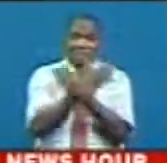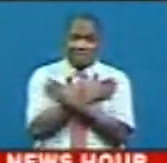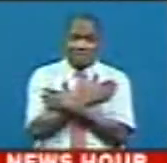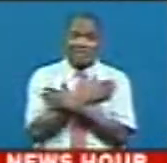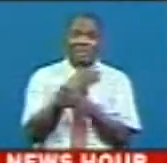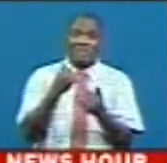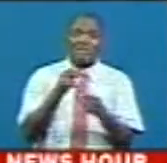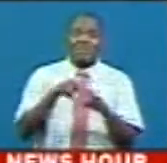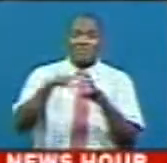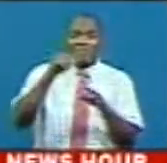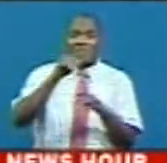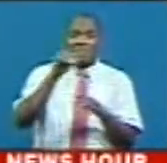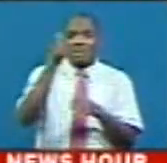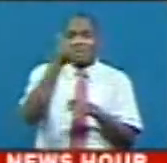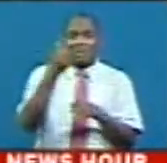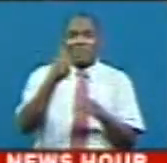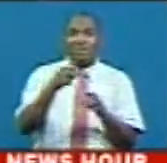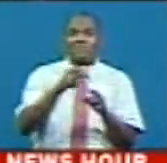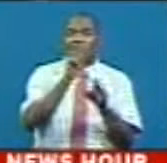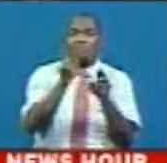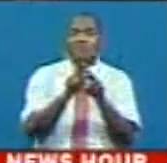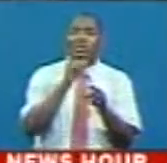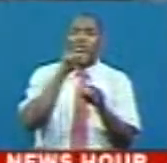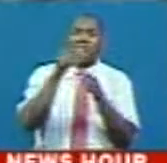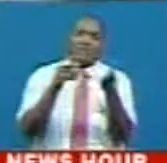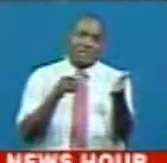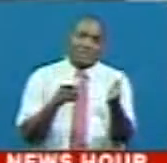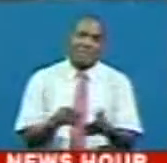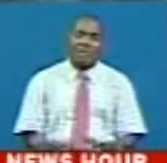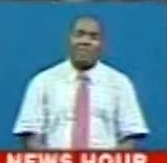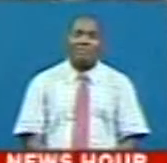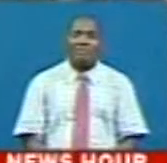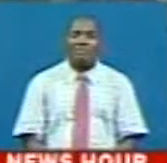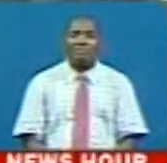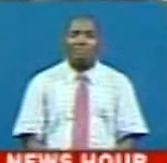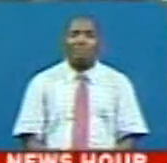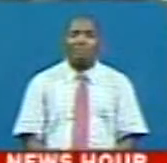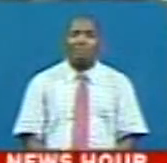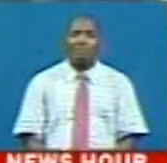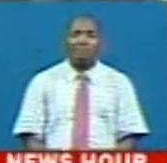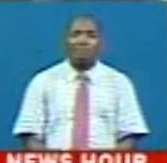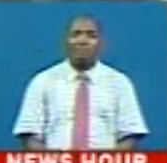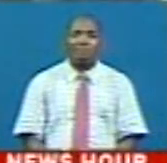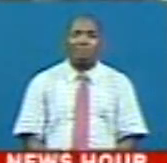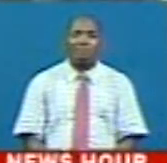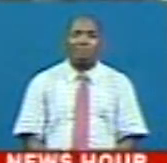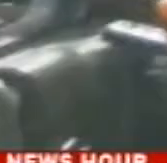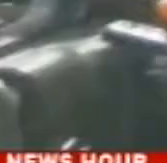which is the current chair of the African Union, were missing at the Marrakech conference.